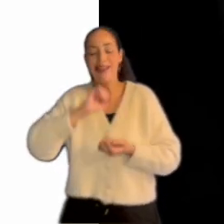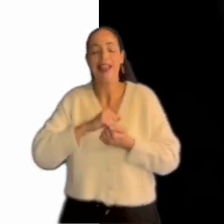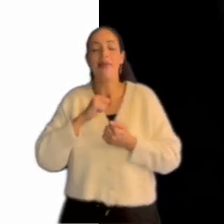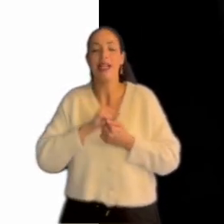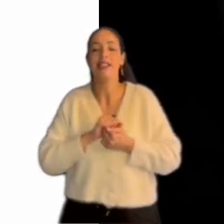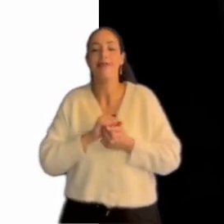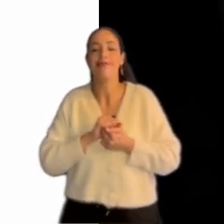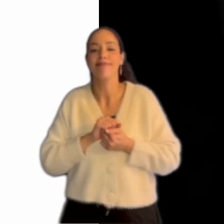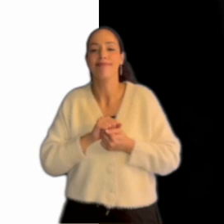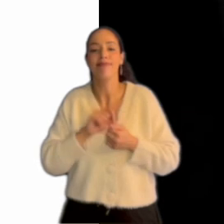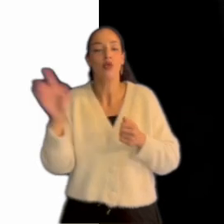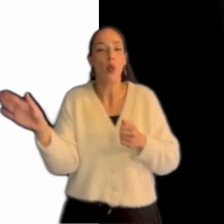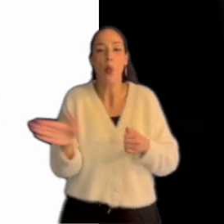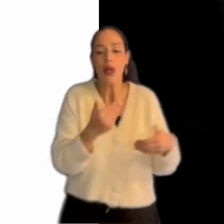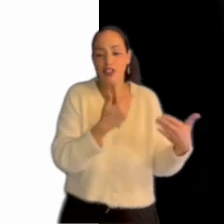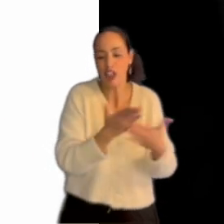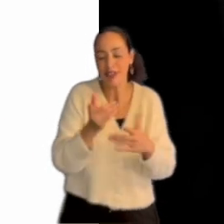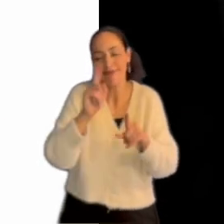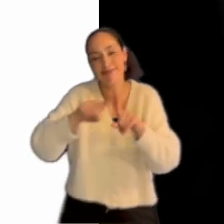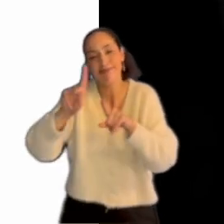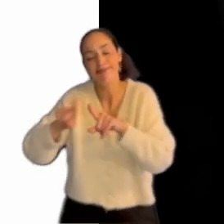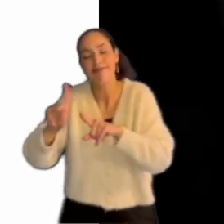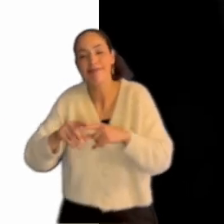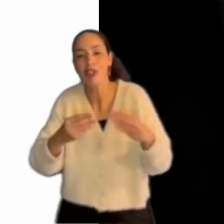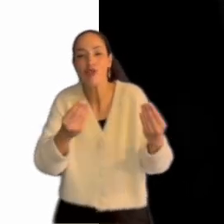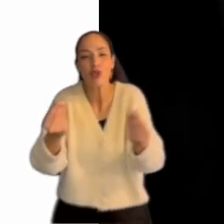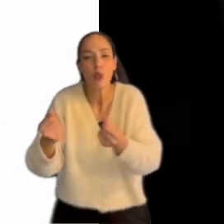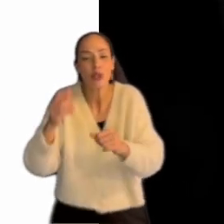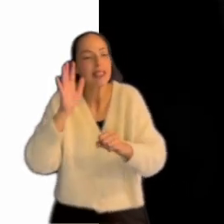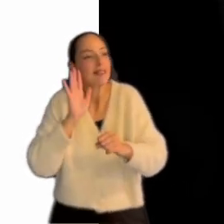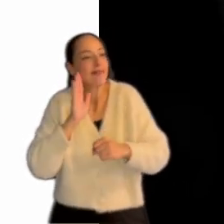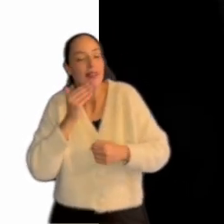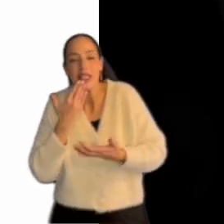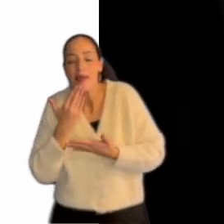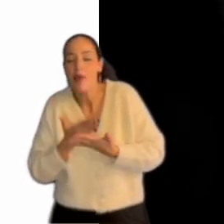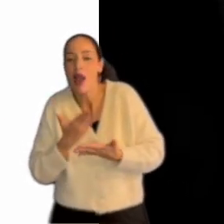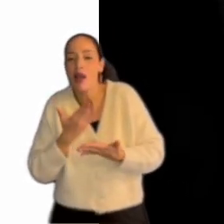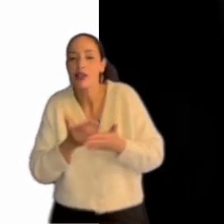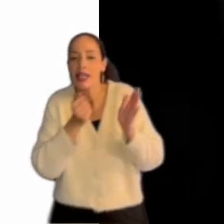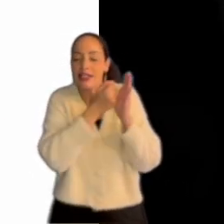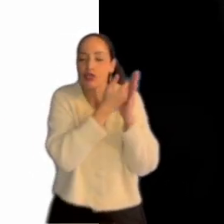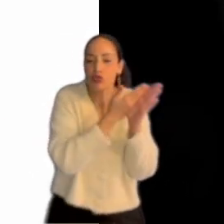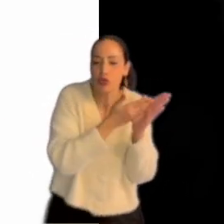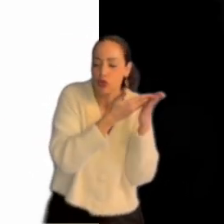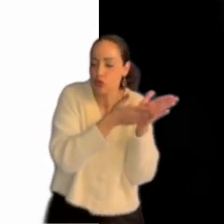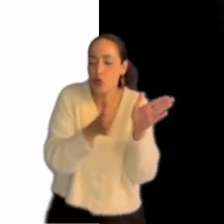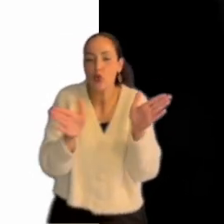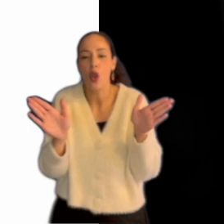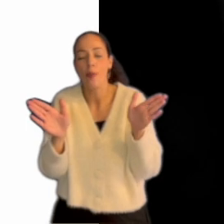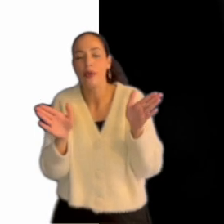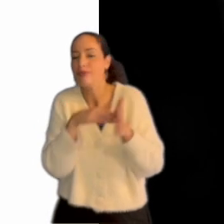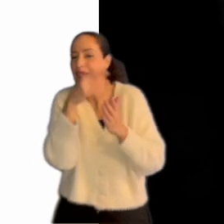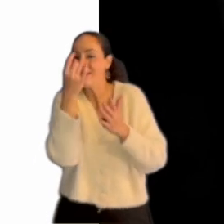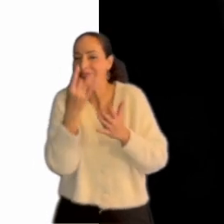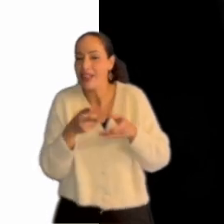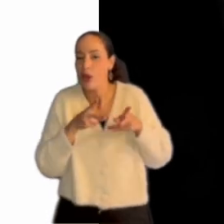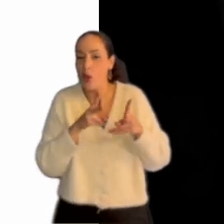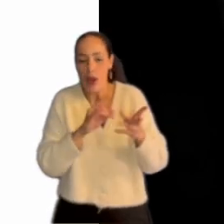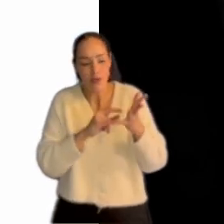in practice. However, the majority of organisations have found that an 8+2 model works effectively to offer time-limited